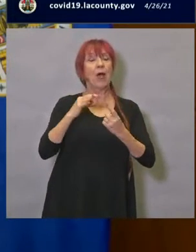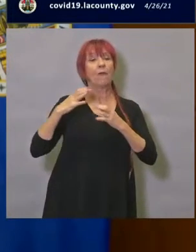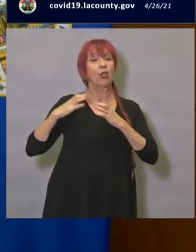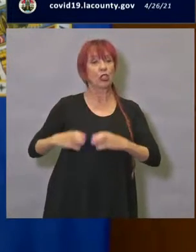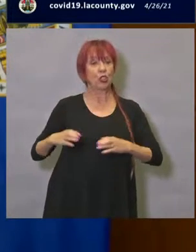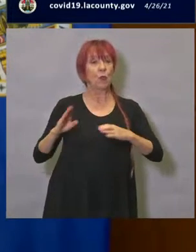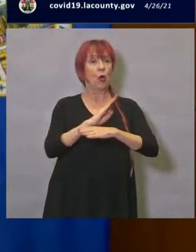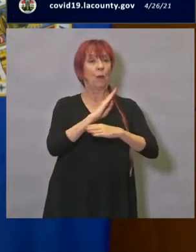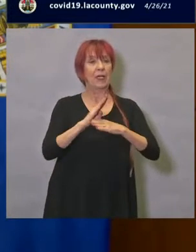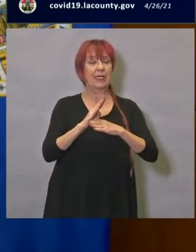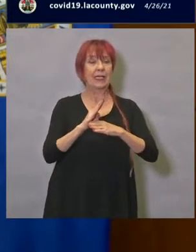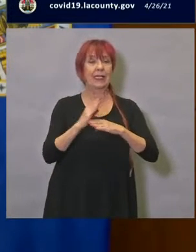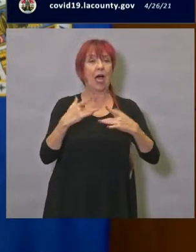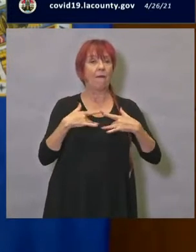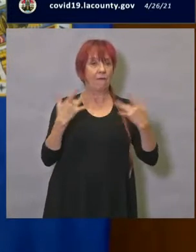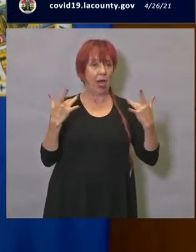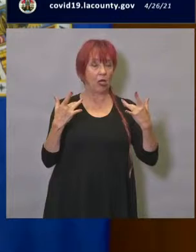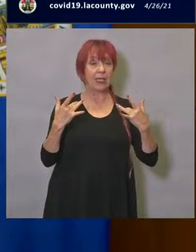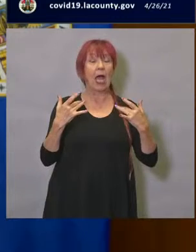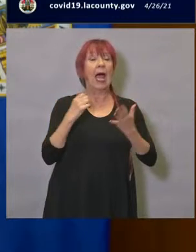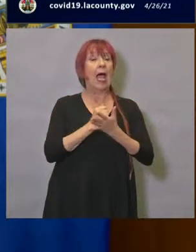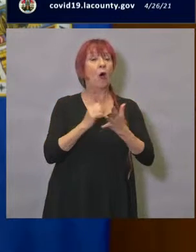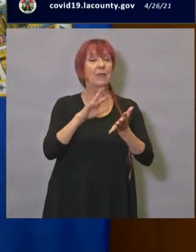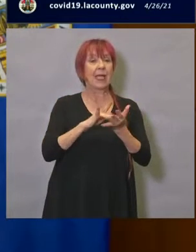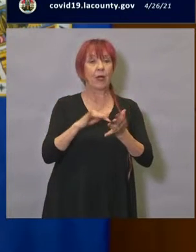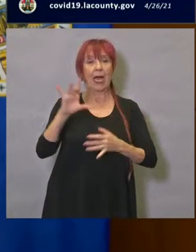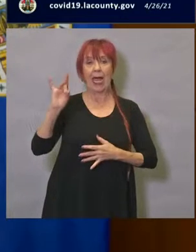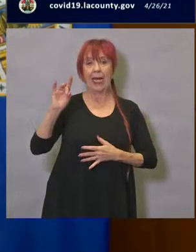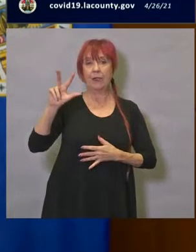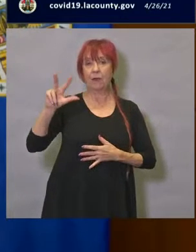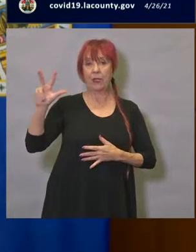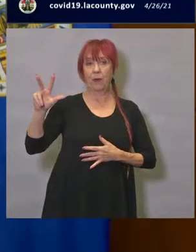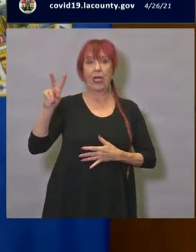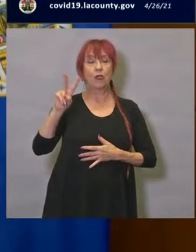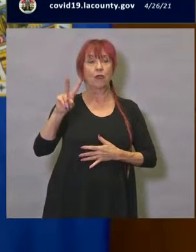Business Affairs Help Center at